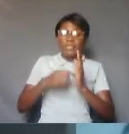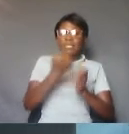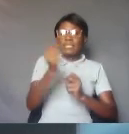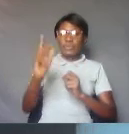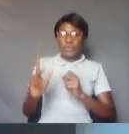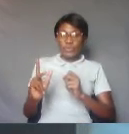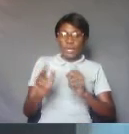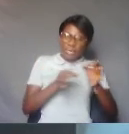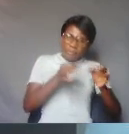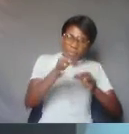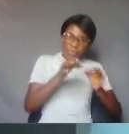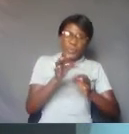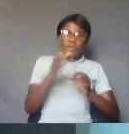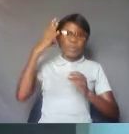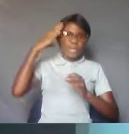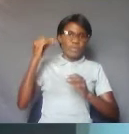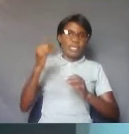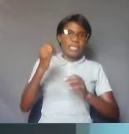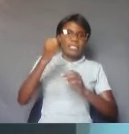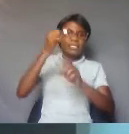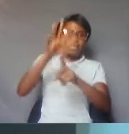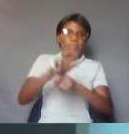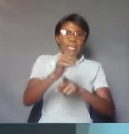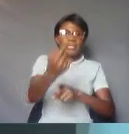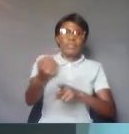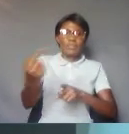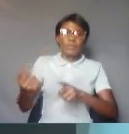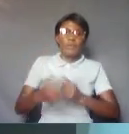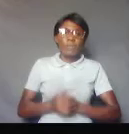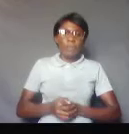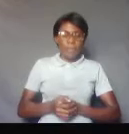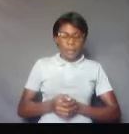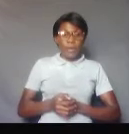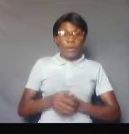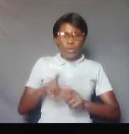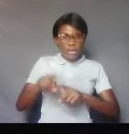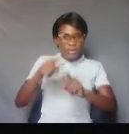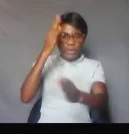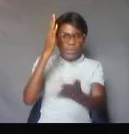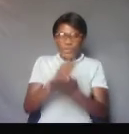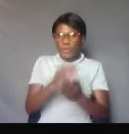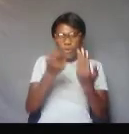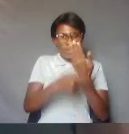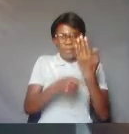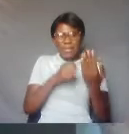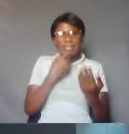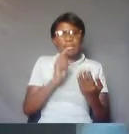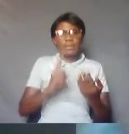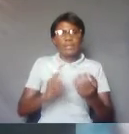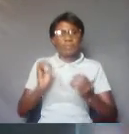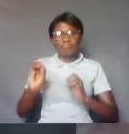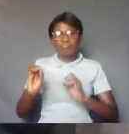the Ujamaa Centre, which Charlene is going to introduce us to now, is one of the